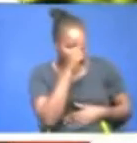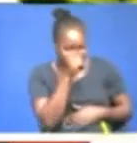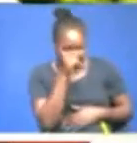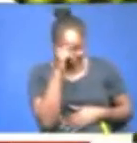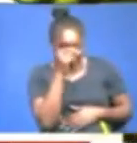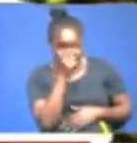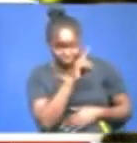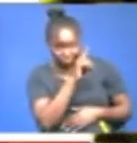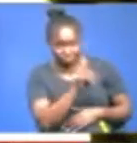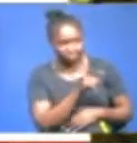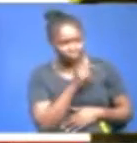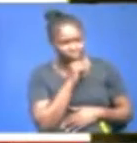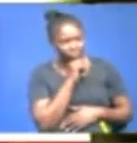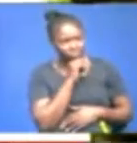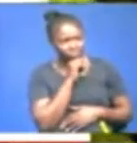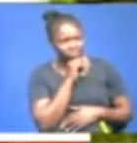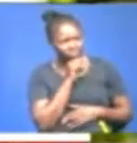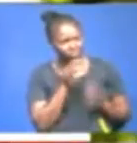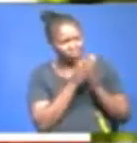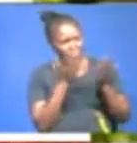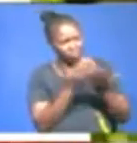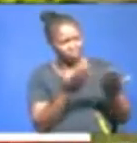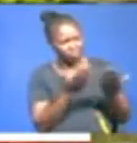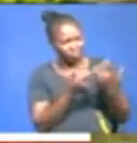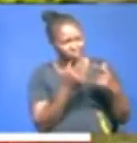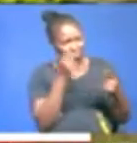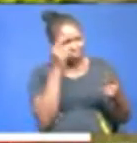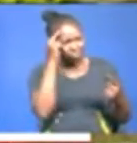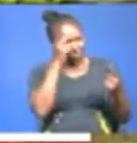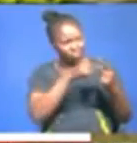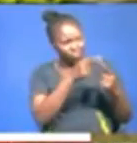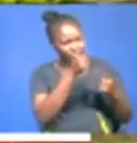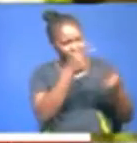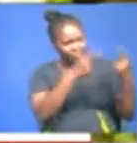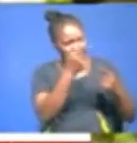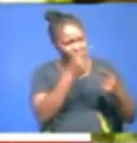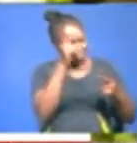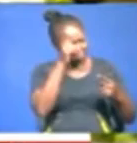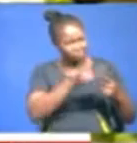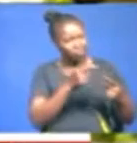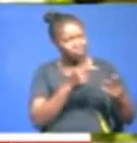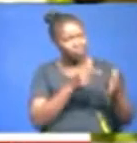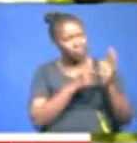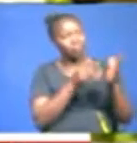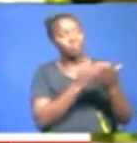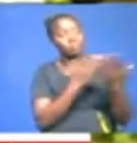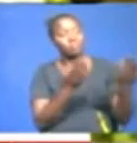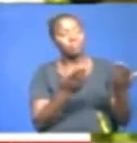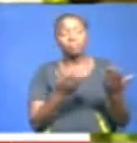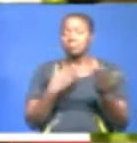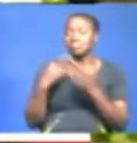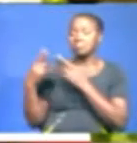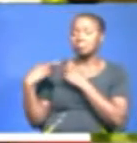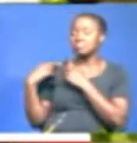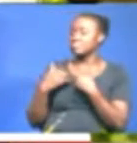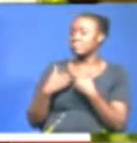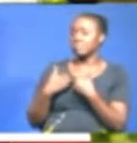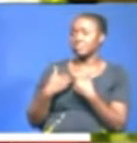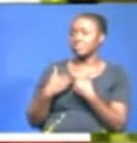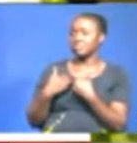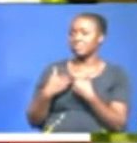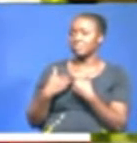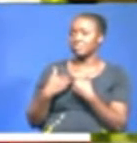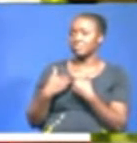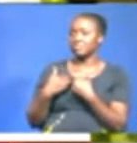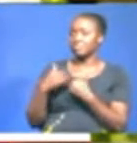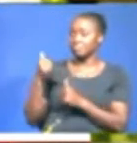is, what is this big thing coming towards Muthama's way? Because you must be sure, Senator. I have a role to play, yeah, which I'm